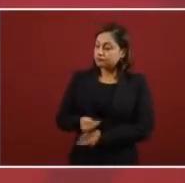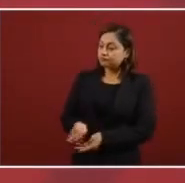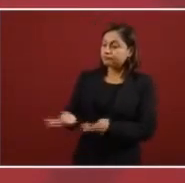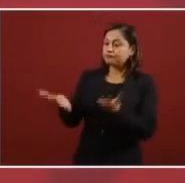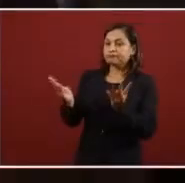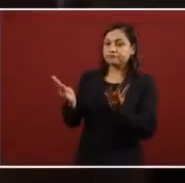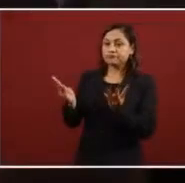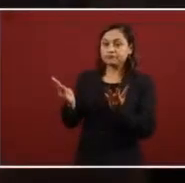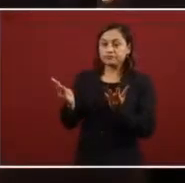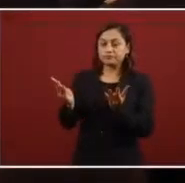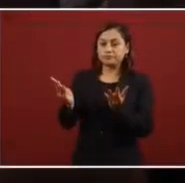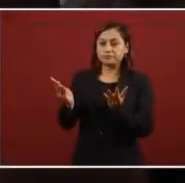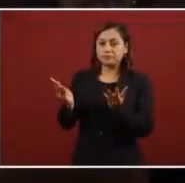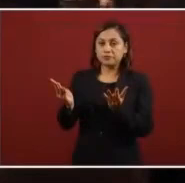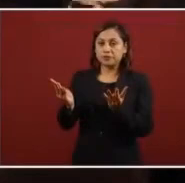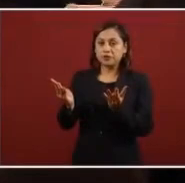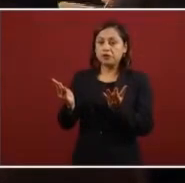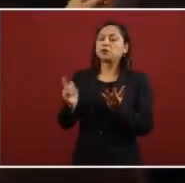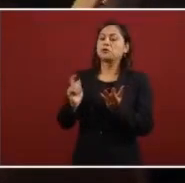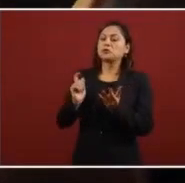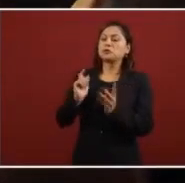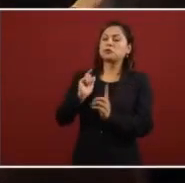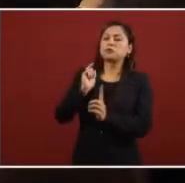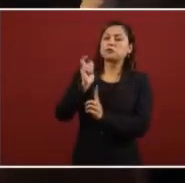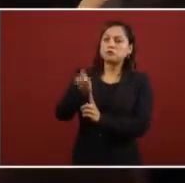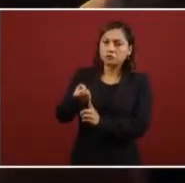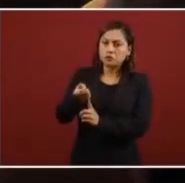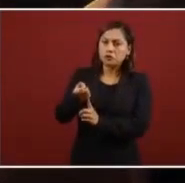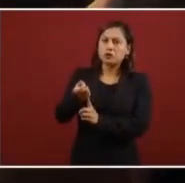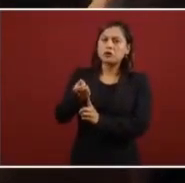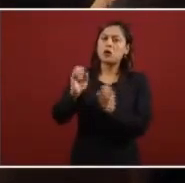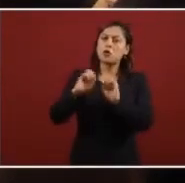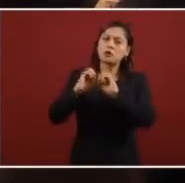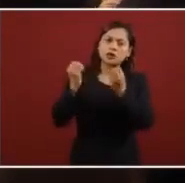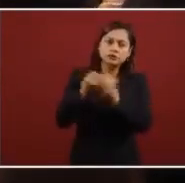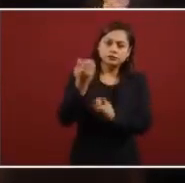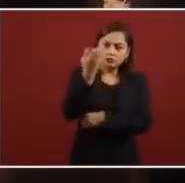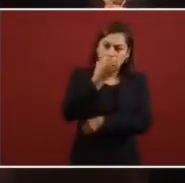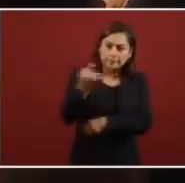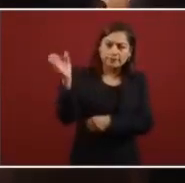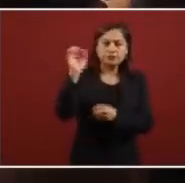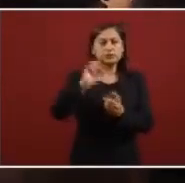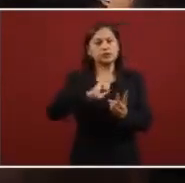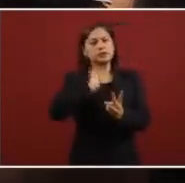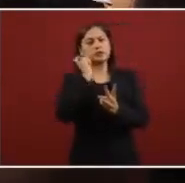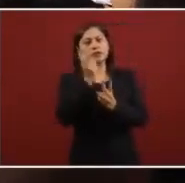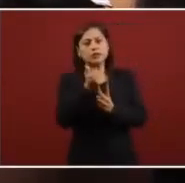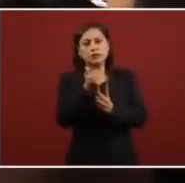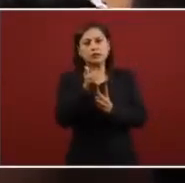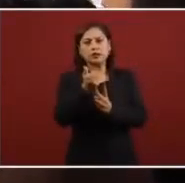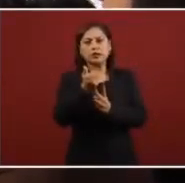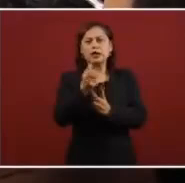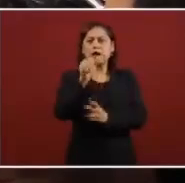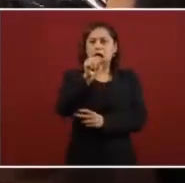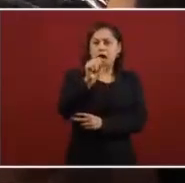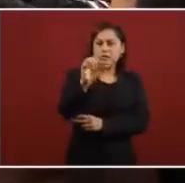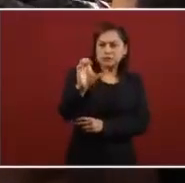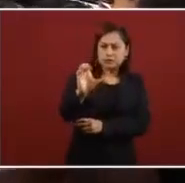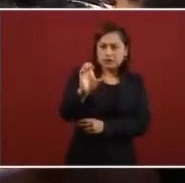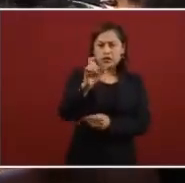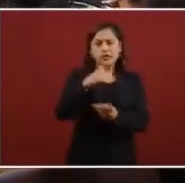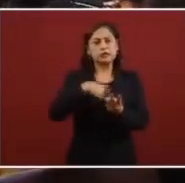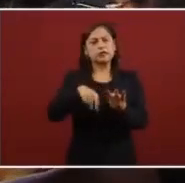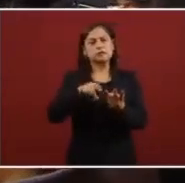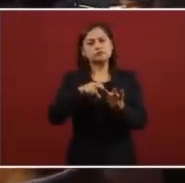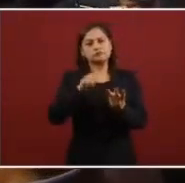a purse, and we'll split it amongst the organizations, like the